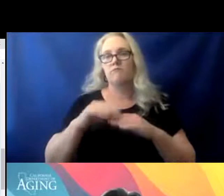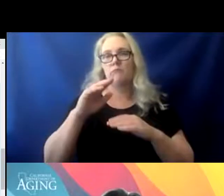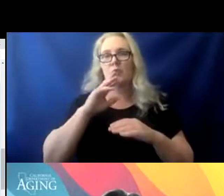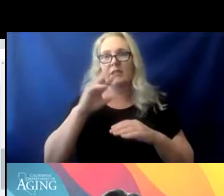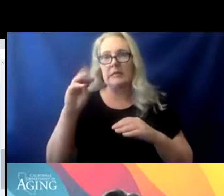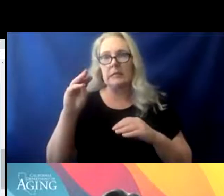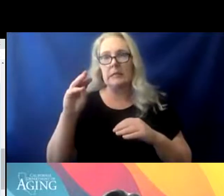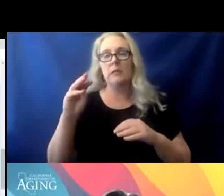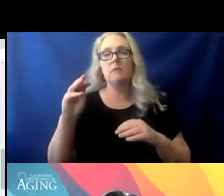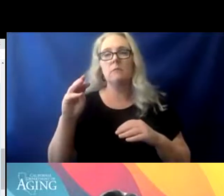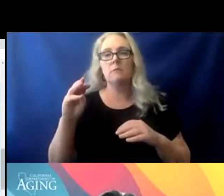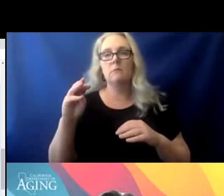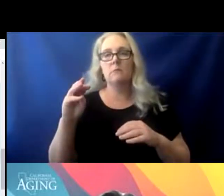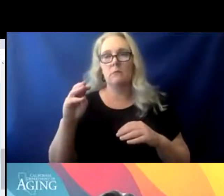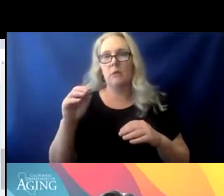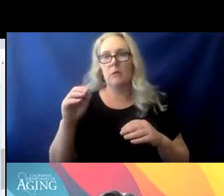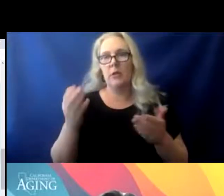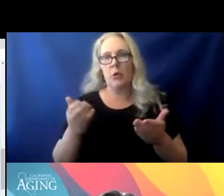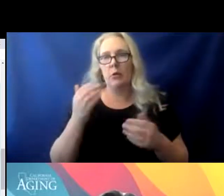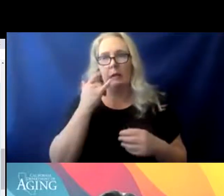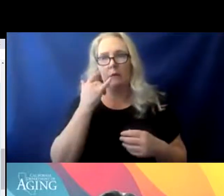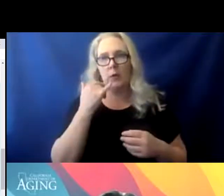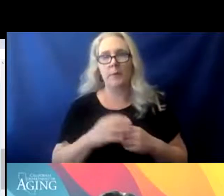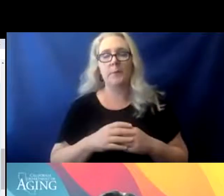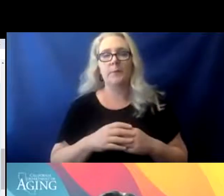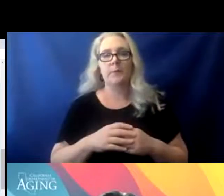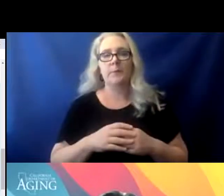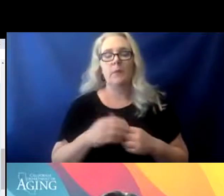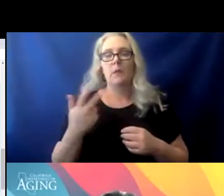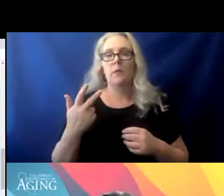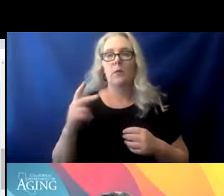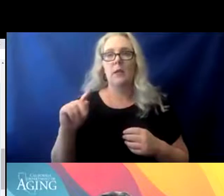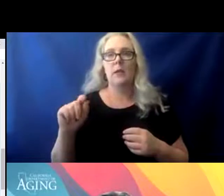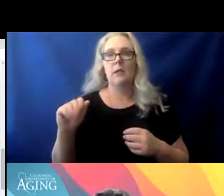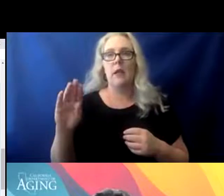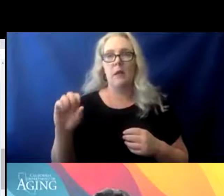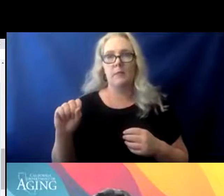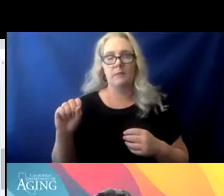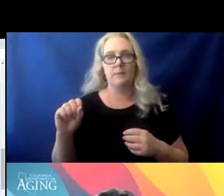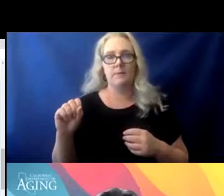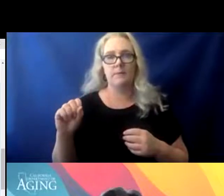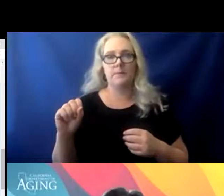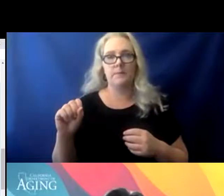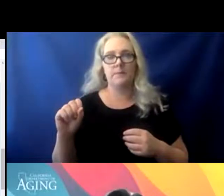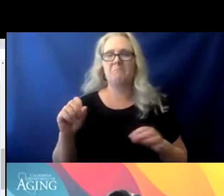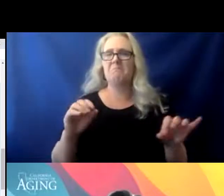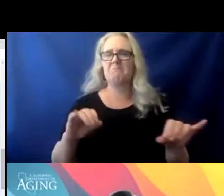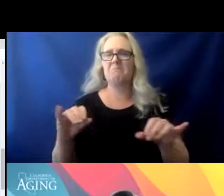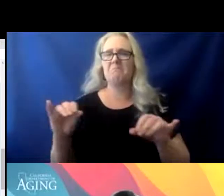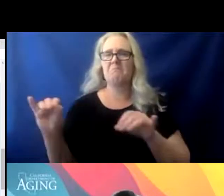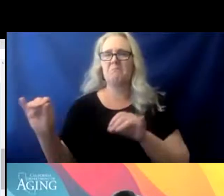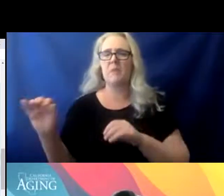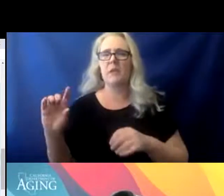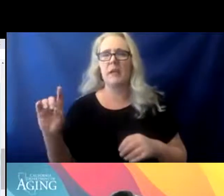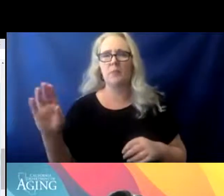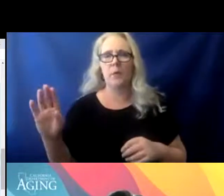in California. We have 3 tabs, and this structure is consistent throughout the dashboard,